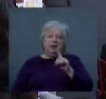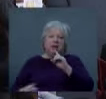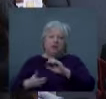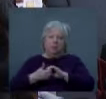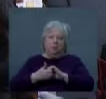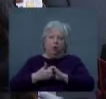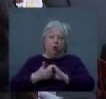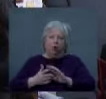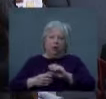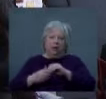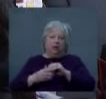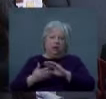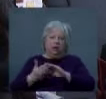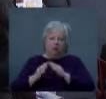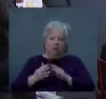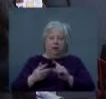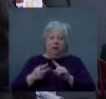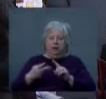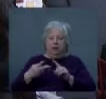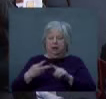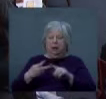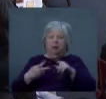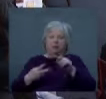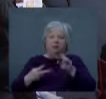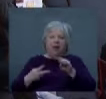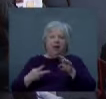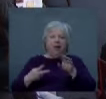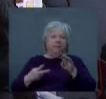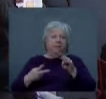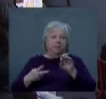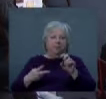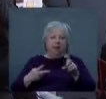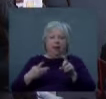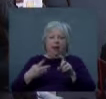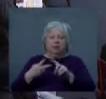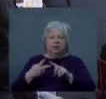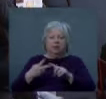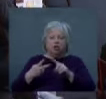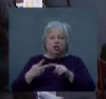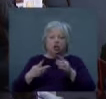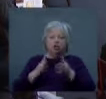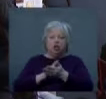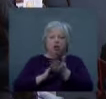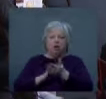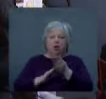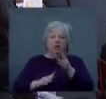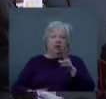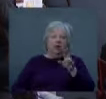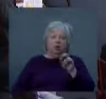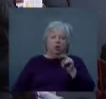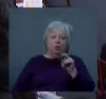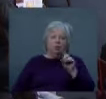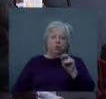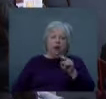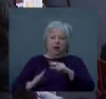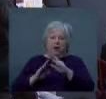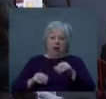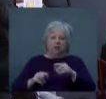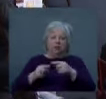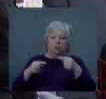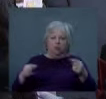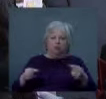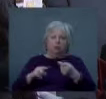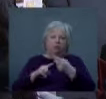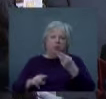community. There's Pam Bax, who actually runs the Brandon House, which sits across the street from the